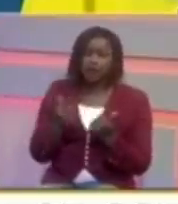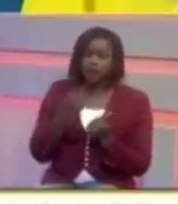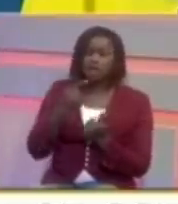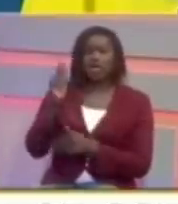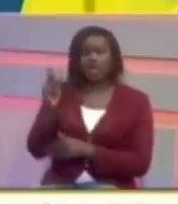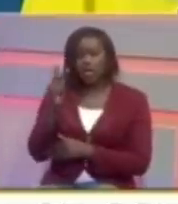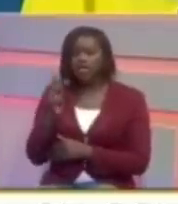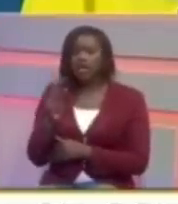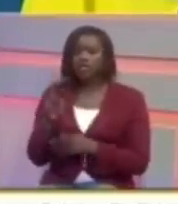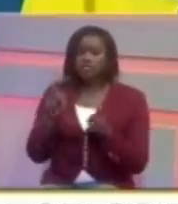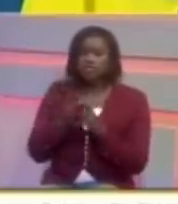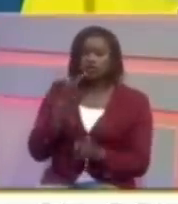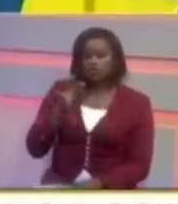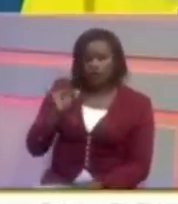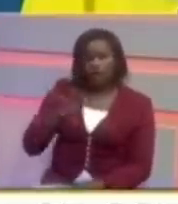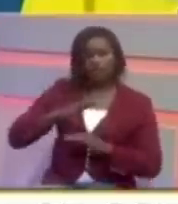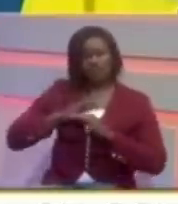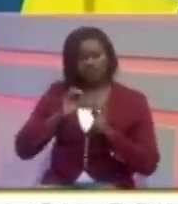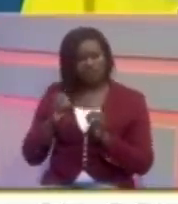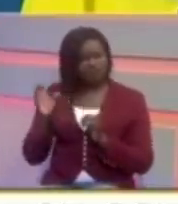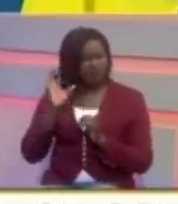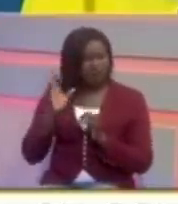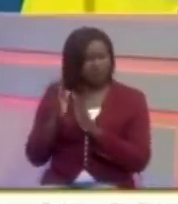don't have enough, or some story there.